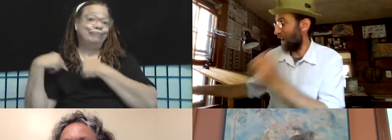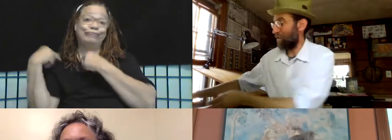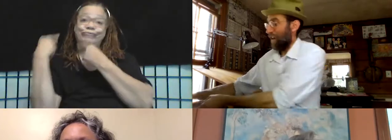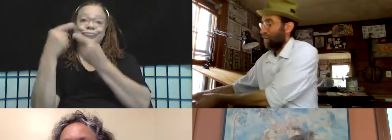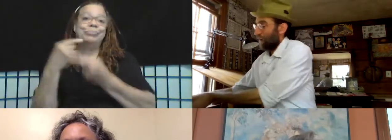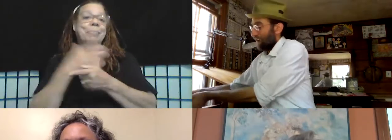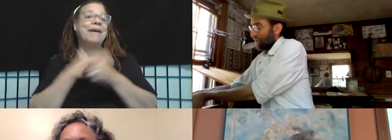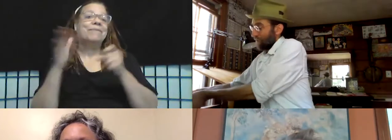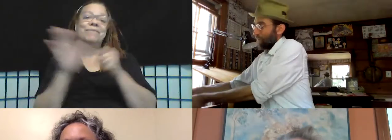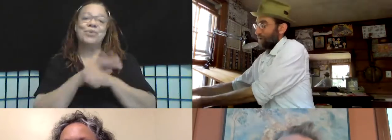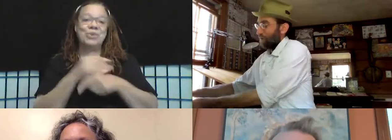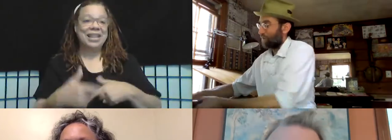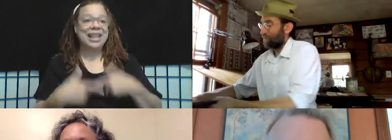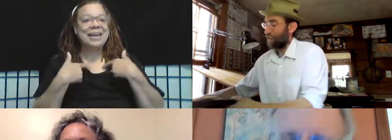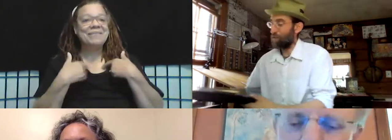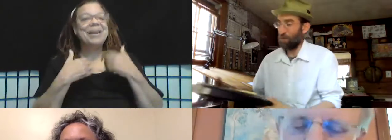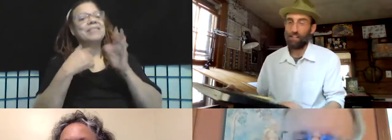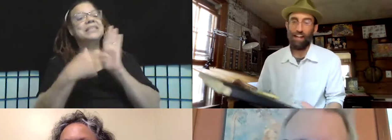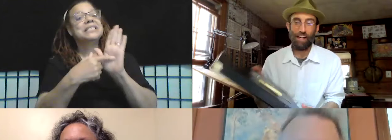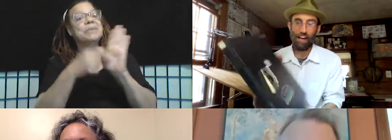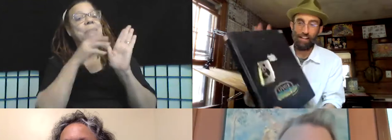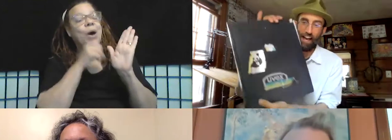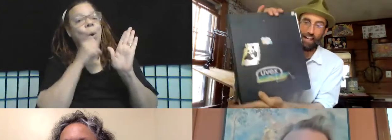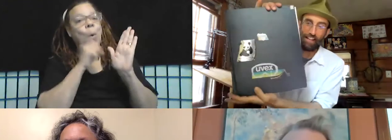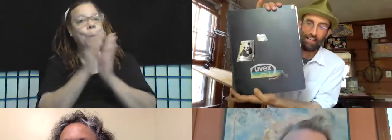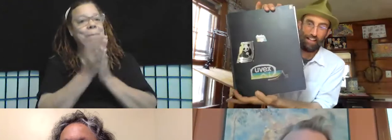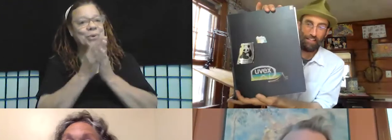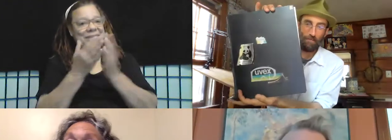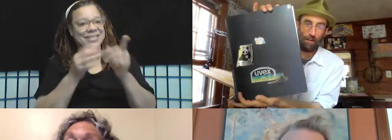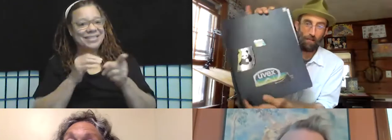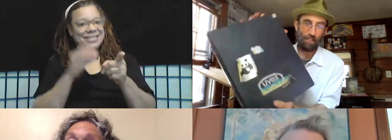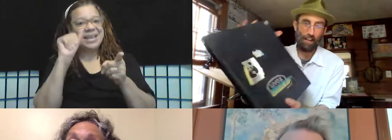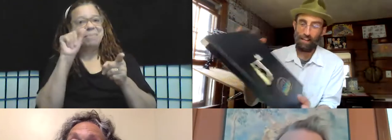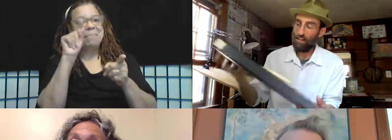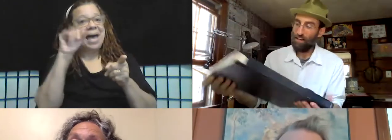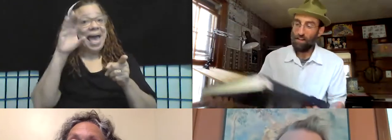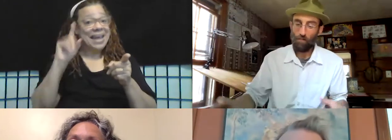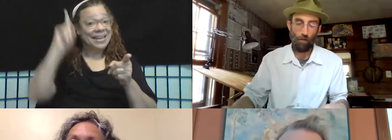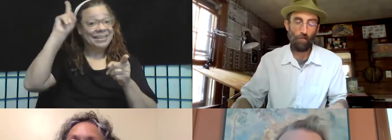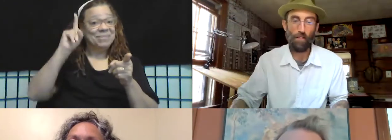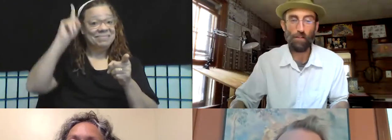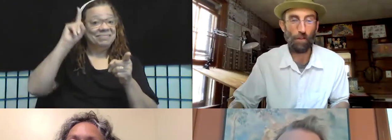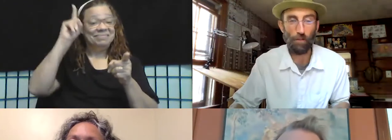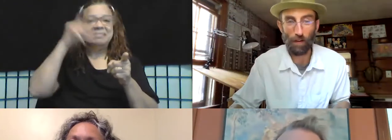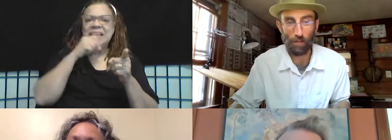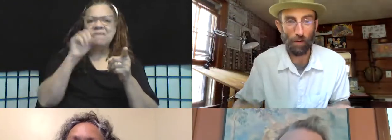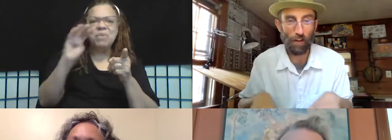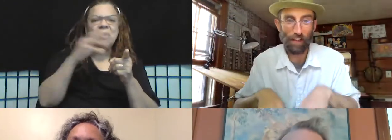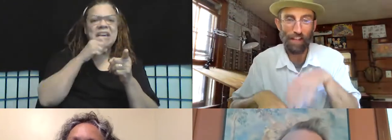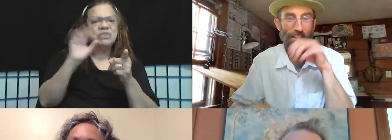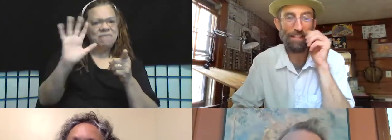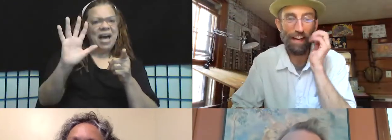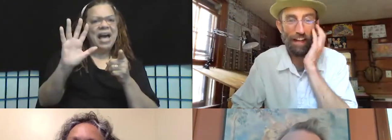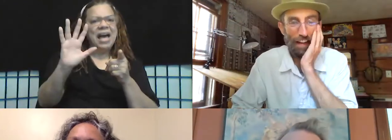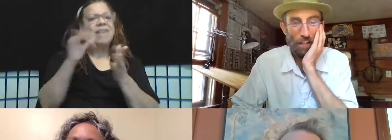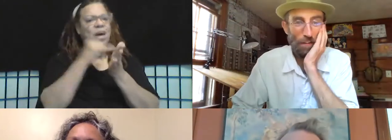I have actually I have right here some of my old sketchbooks that I got out of the attic. And when I was 4 or 5 years old, I was drawing